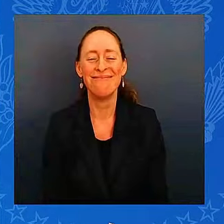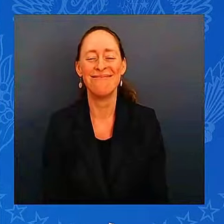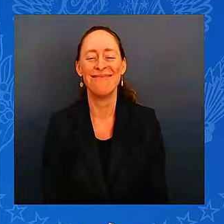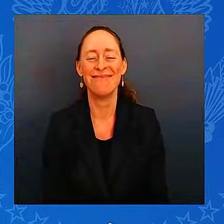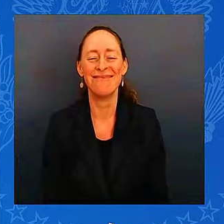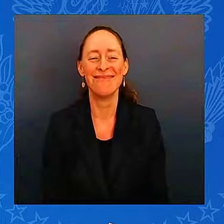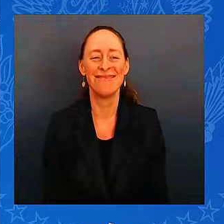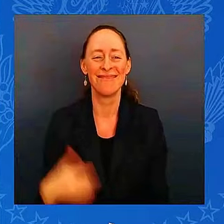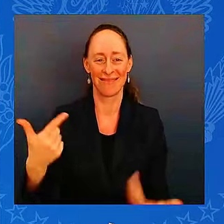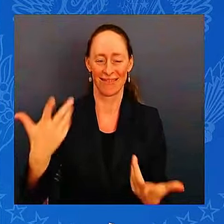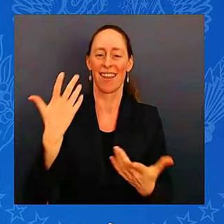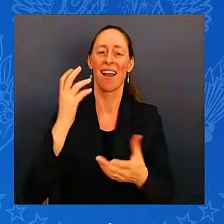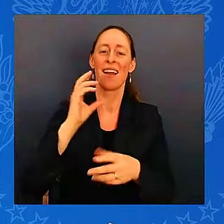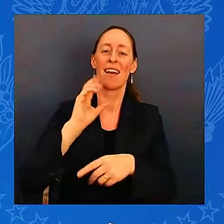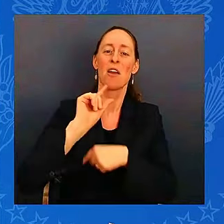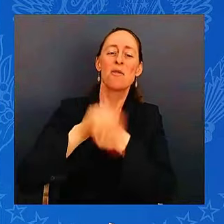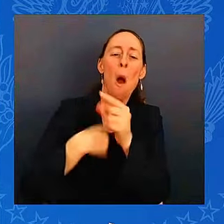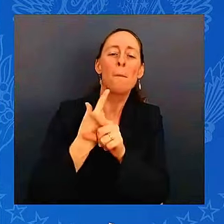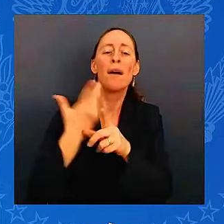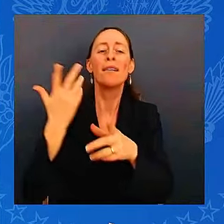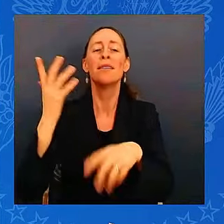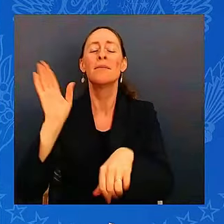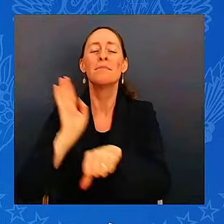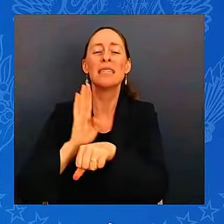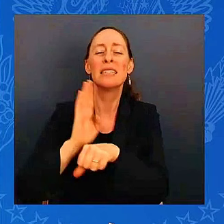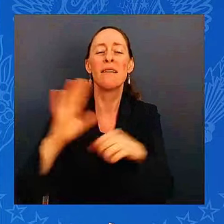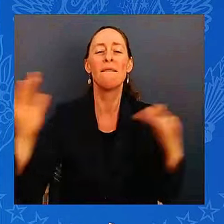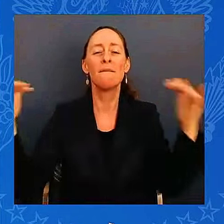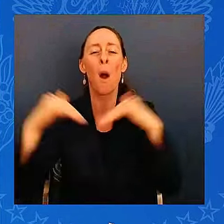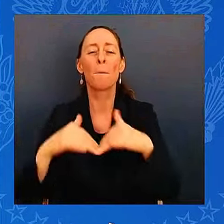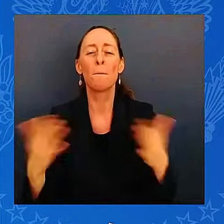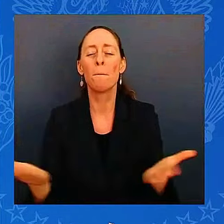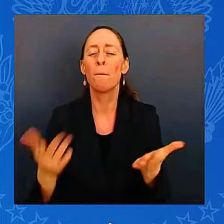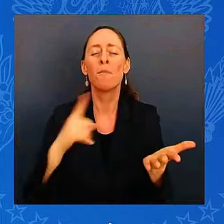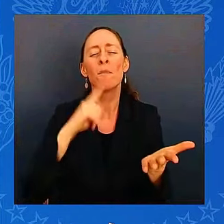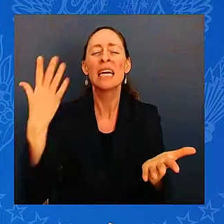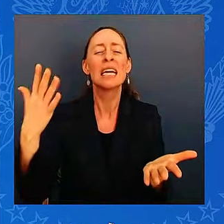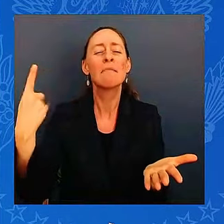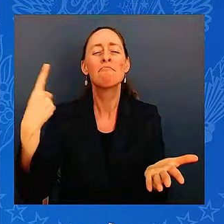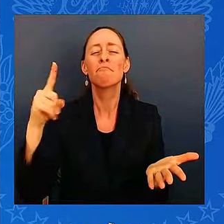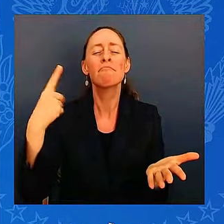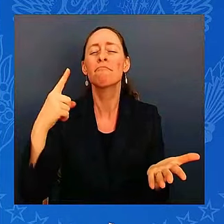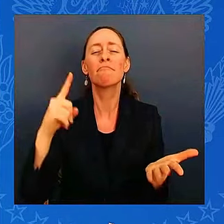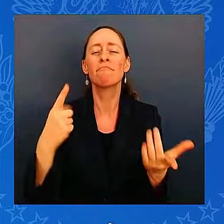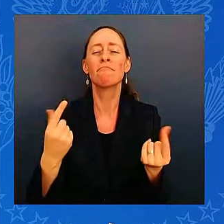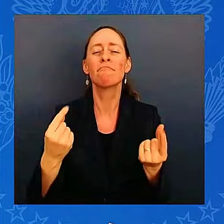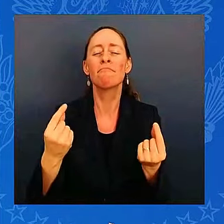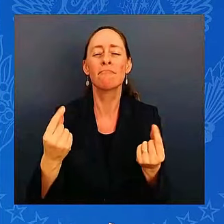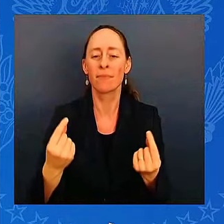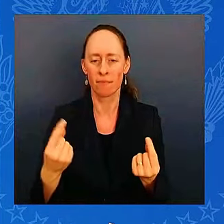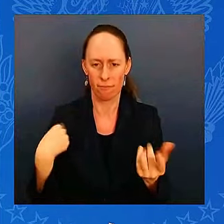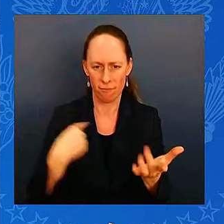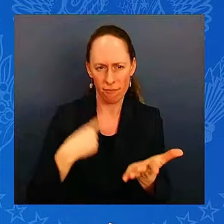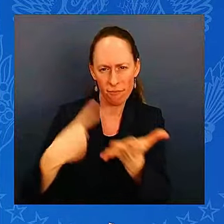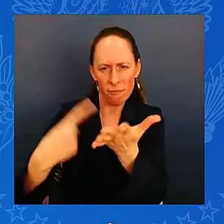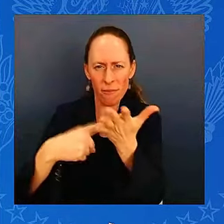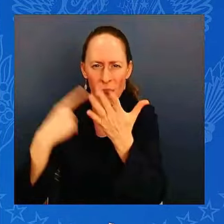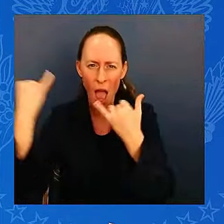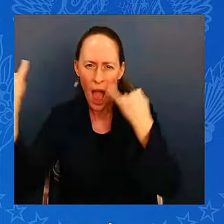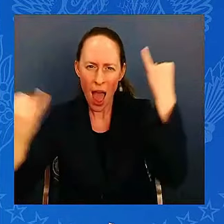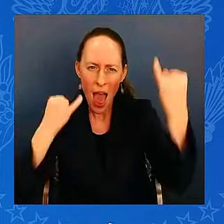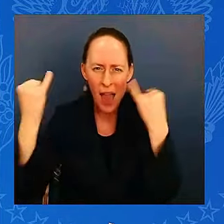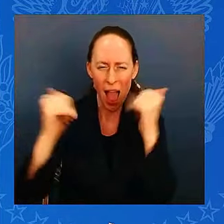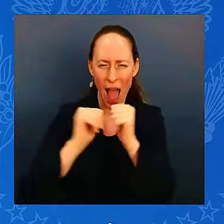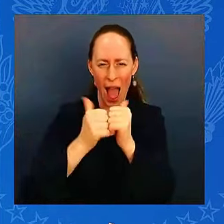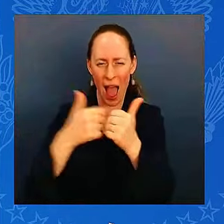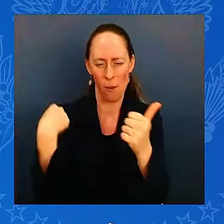convenings like this, his vision and leadership is the reason that we're all here. With that, it is my absolute